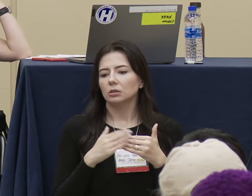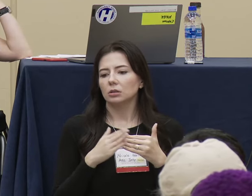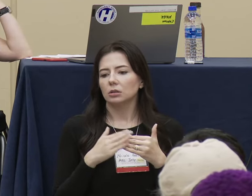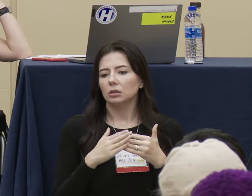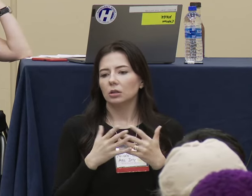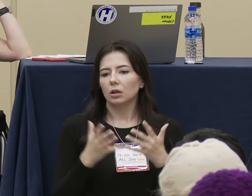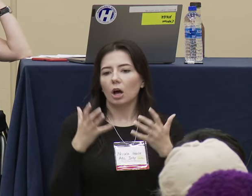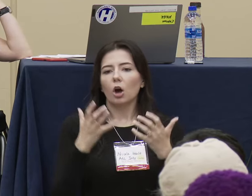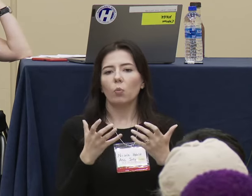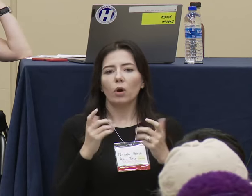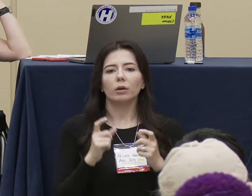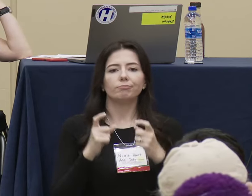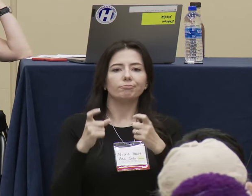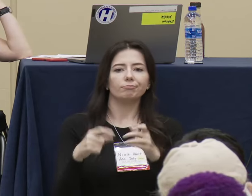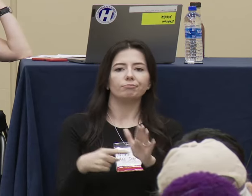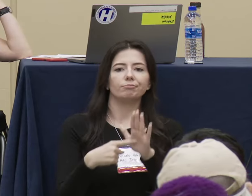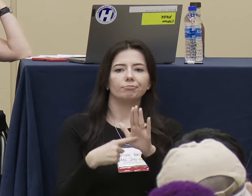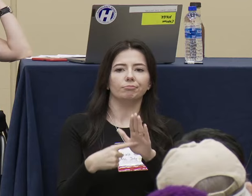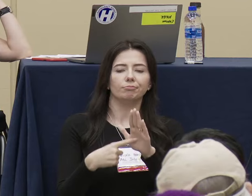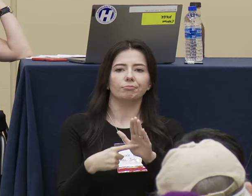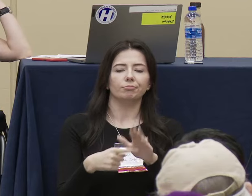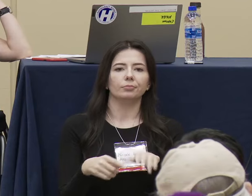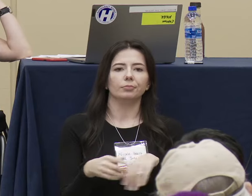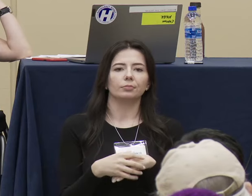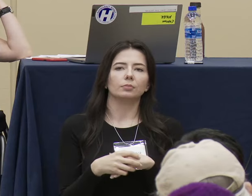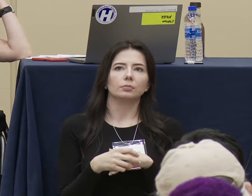I want to give some examples of how